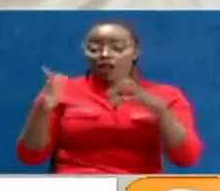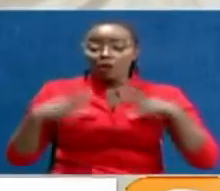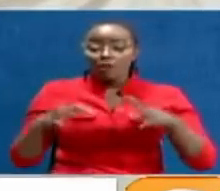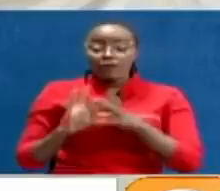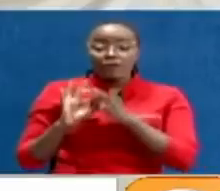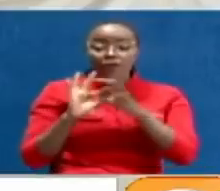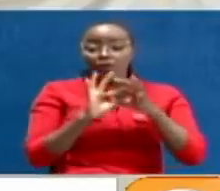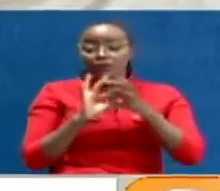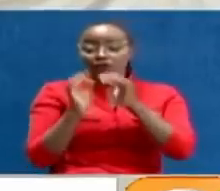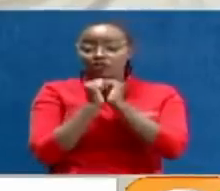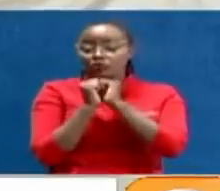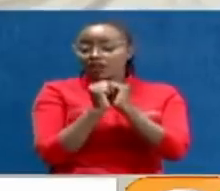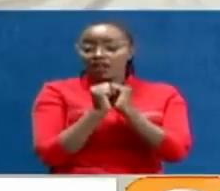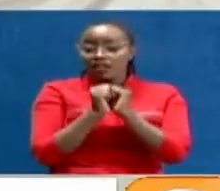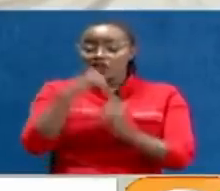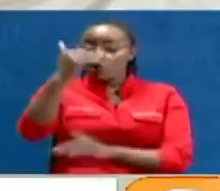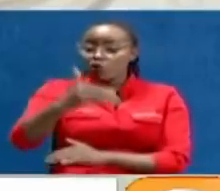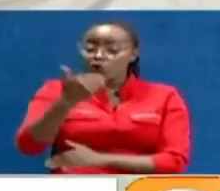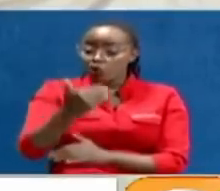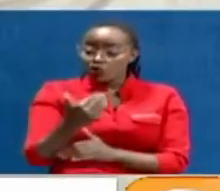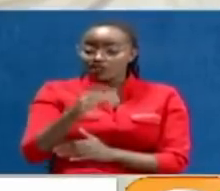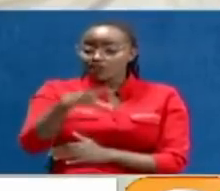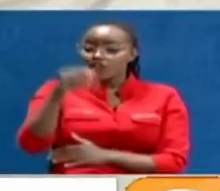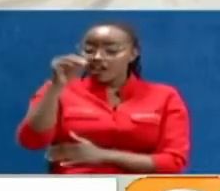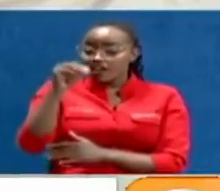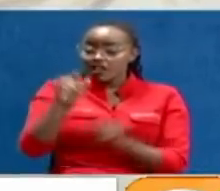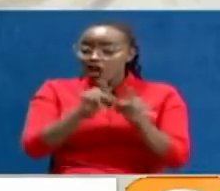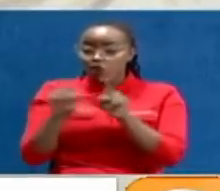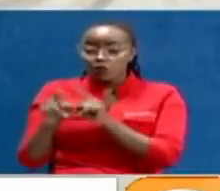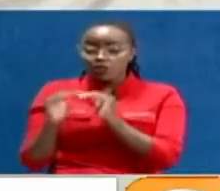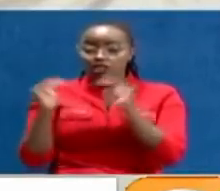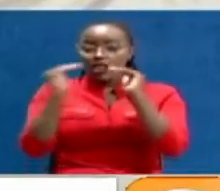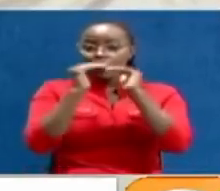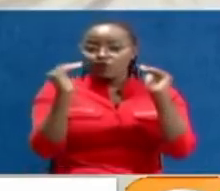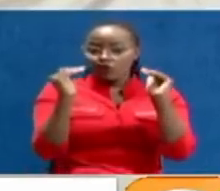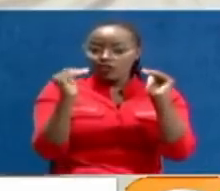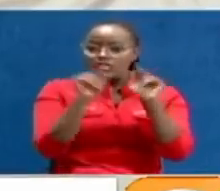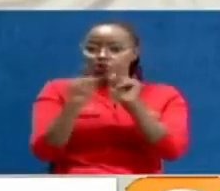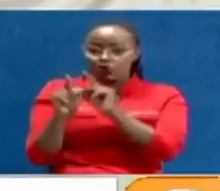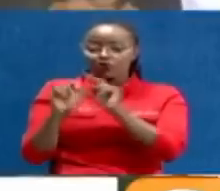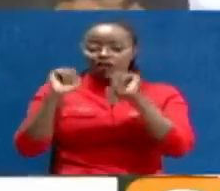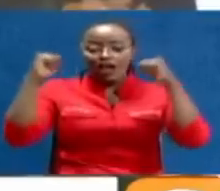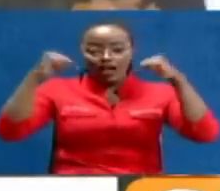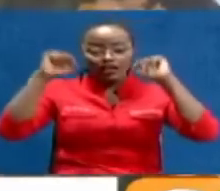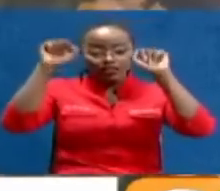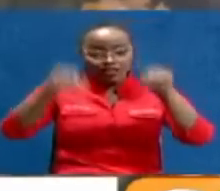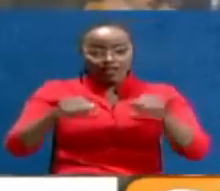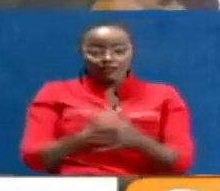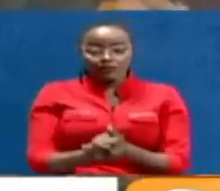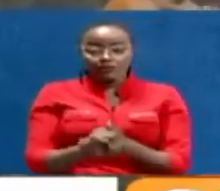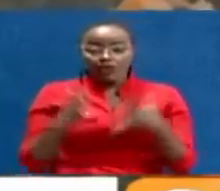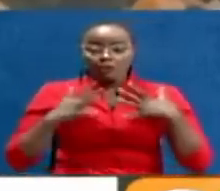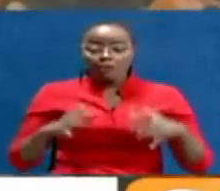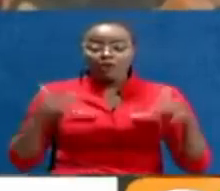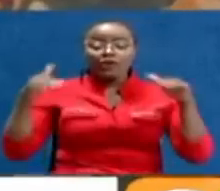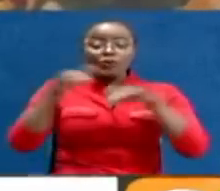together. We can always find common ground and we can always agree. His